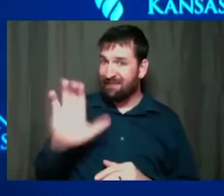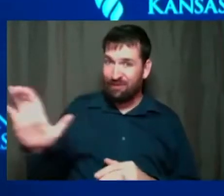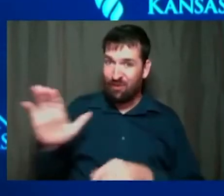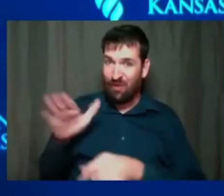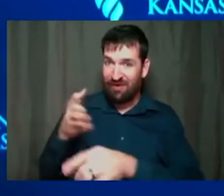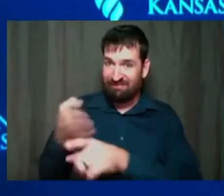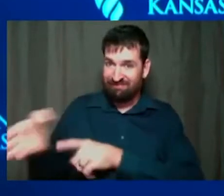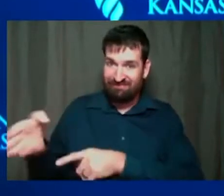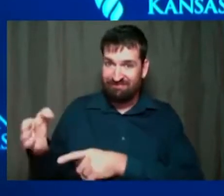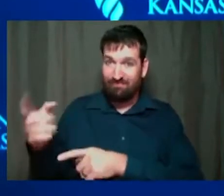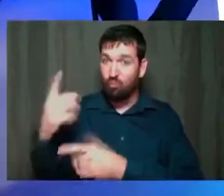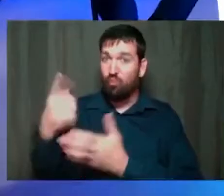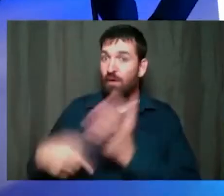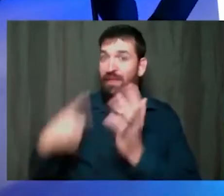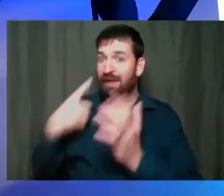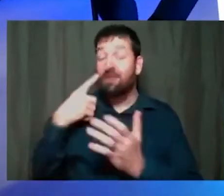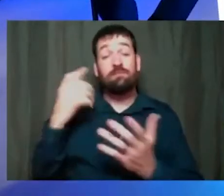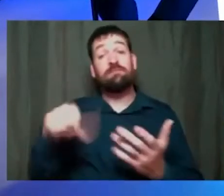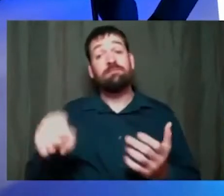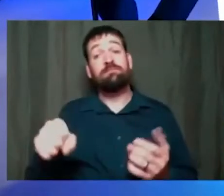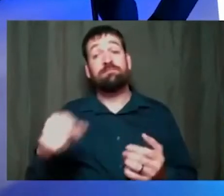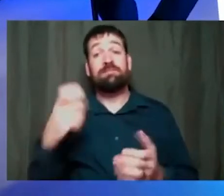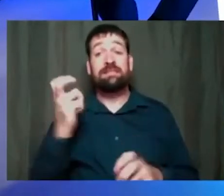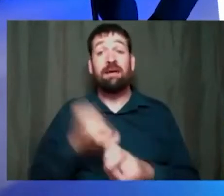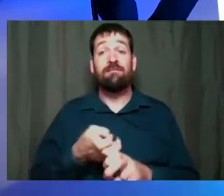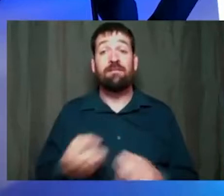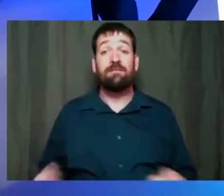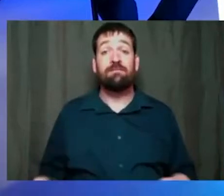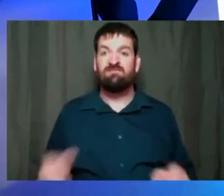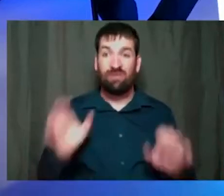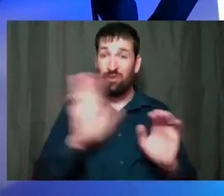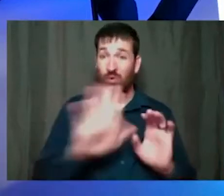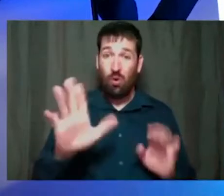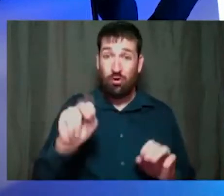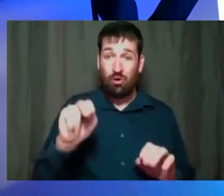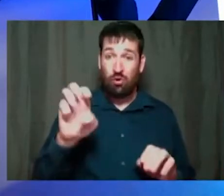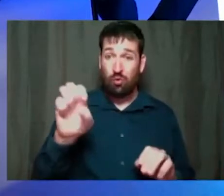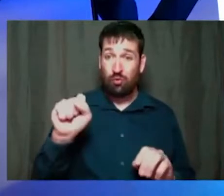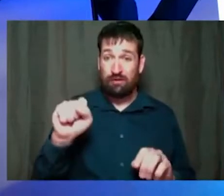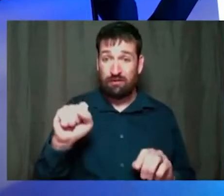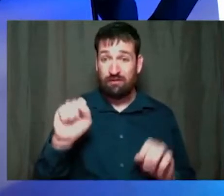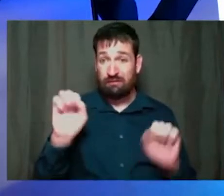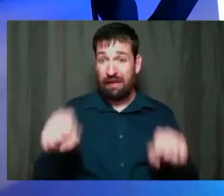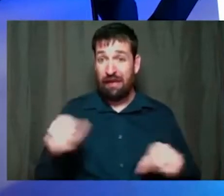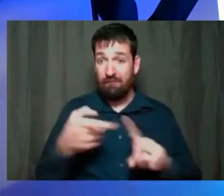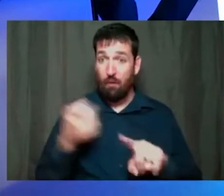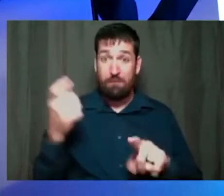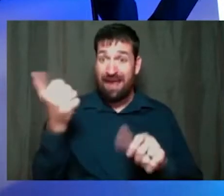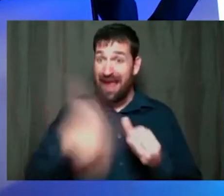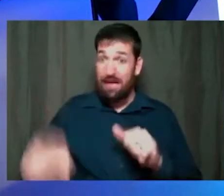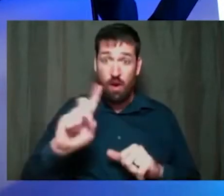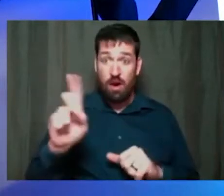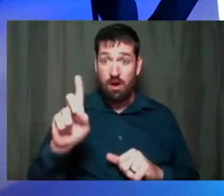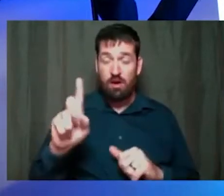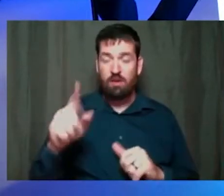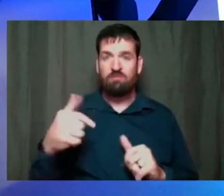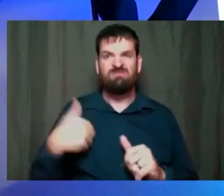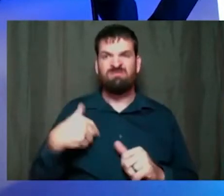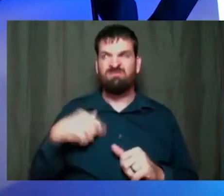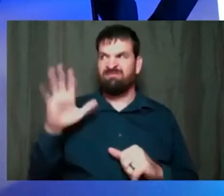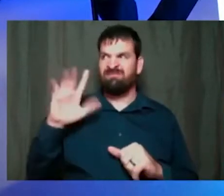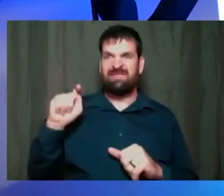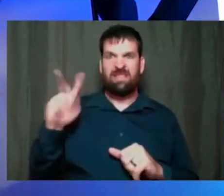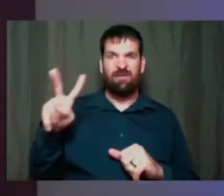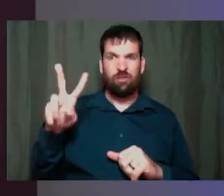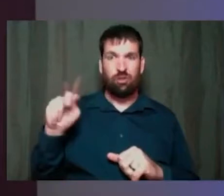And that is tough. That is tough because now you can get your news anywhere. And so, you're right. It's always, I was in television news for so long and